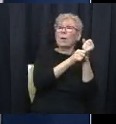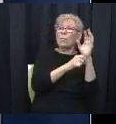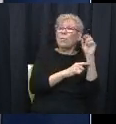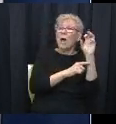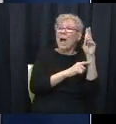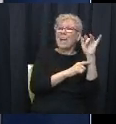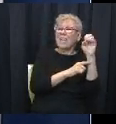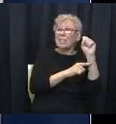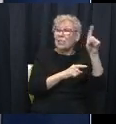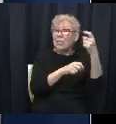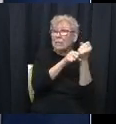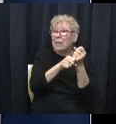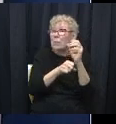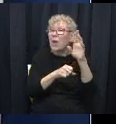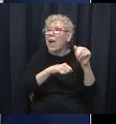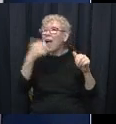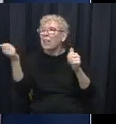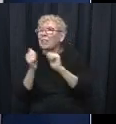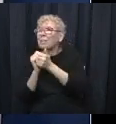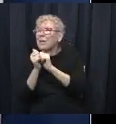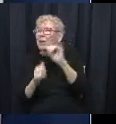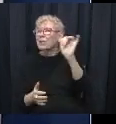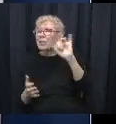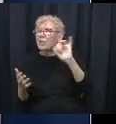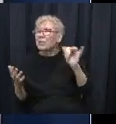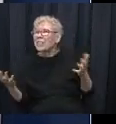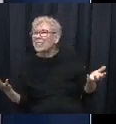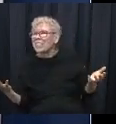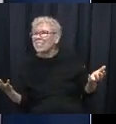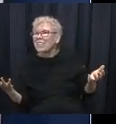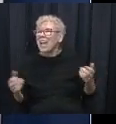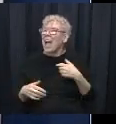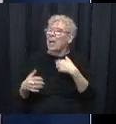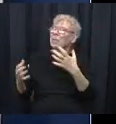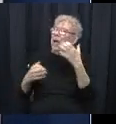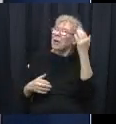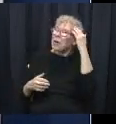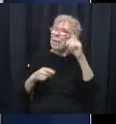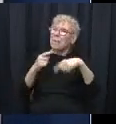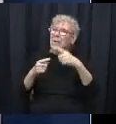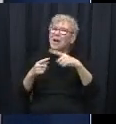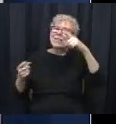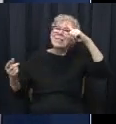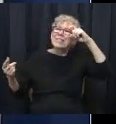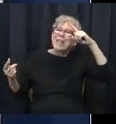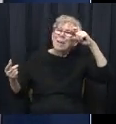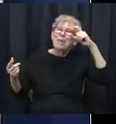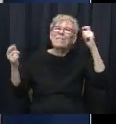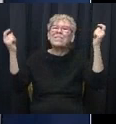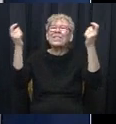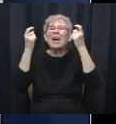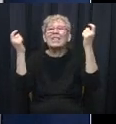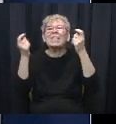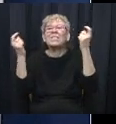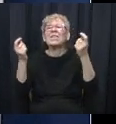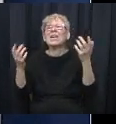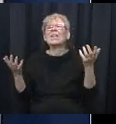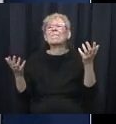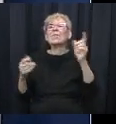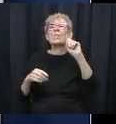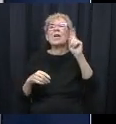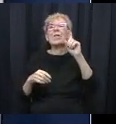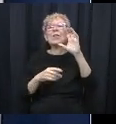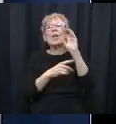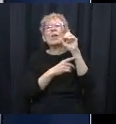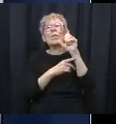other things too, like summer festivals. I mean, just these big gatherings that Colorado is known for. Does this set us up to be able to have